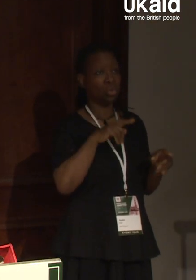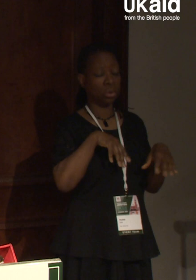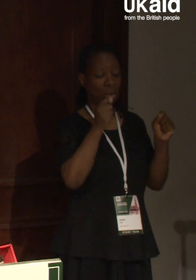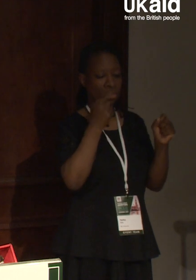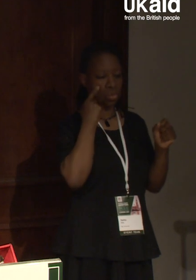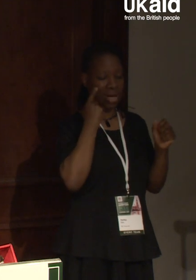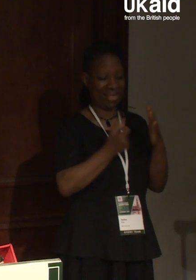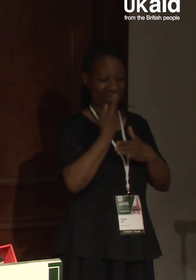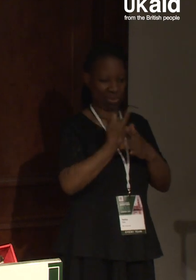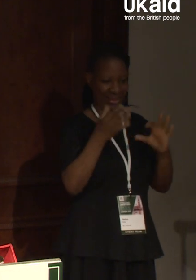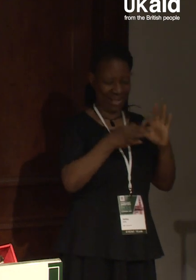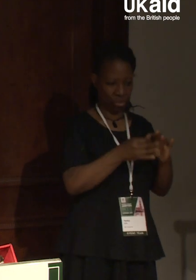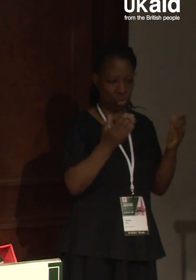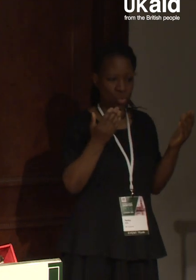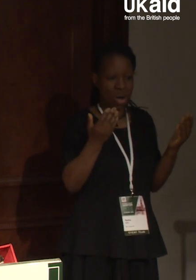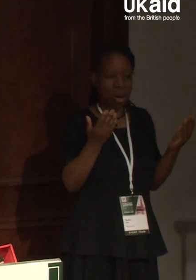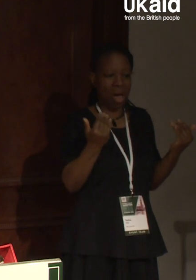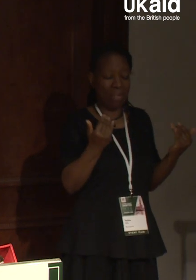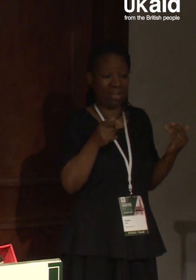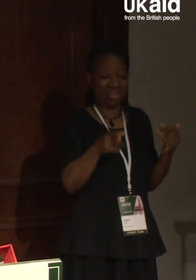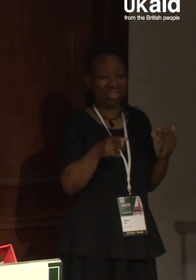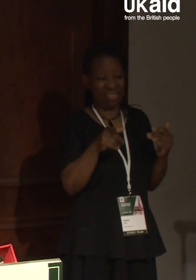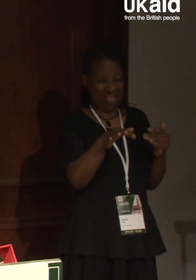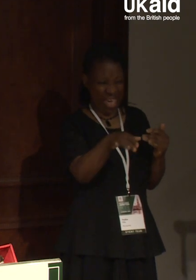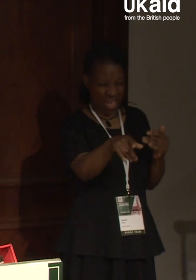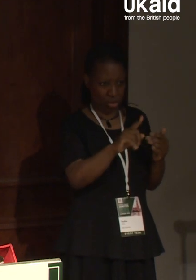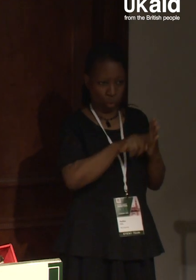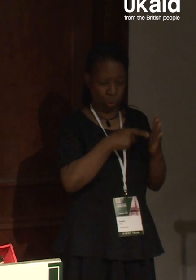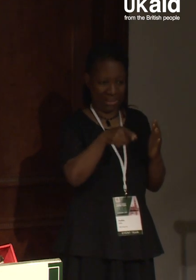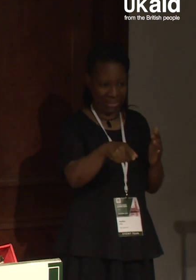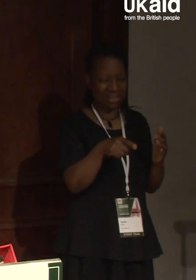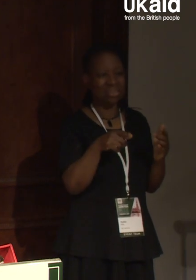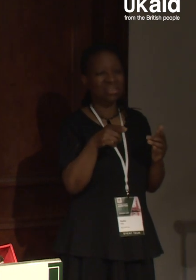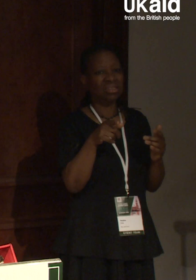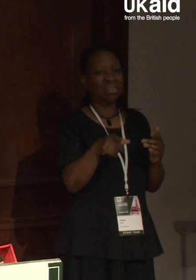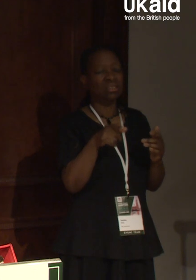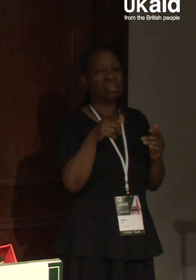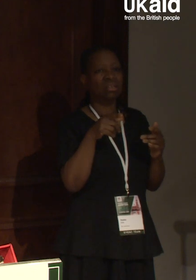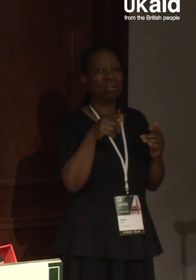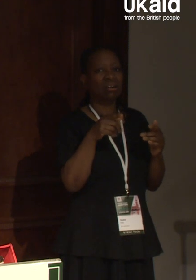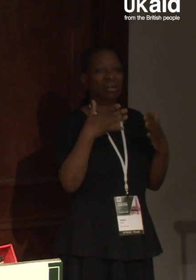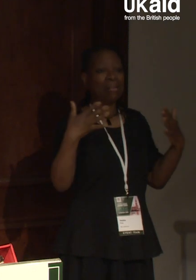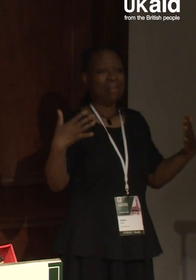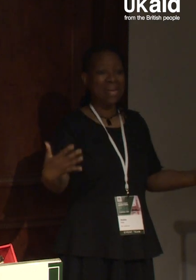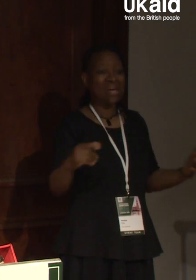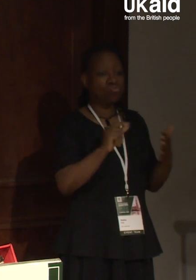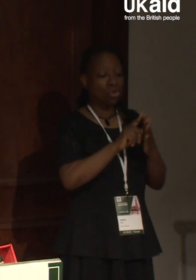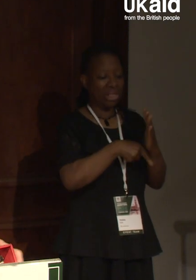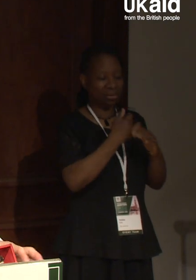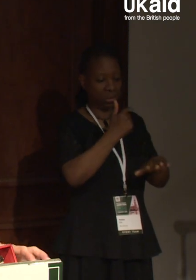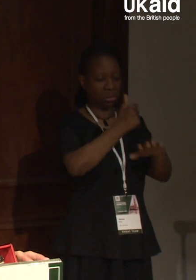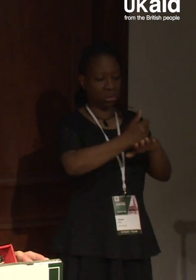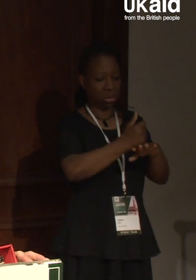gets even worse. So in Zaatari camp in Jordan, for example, where I was 2 days ago, a very large project by UNICEF to